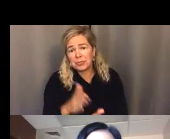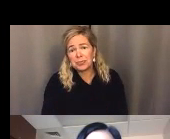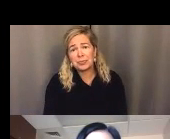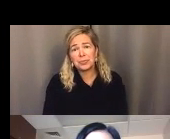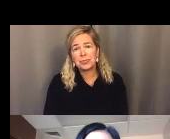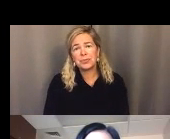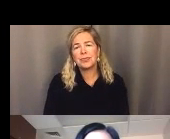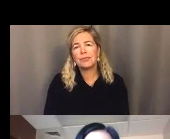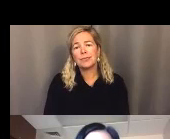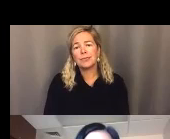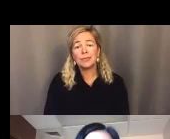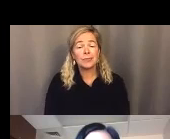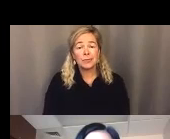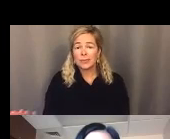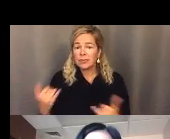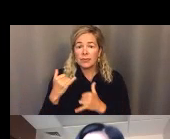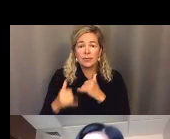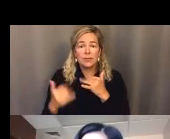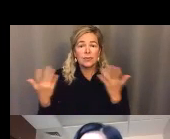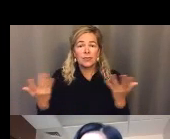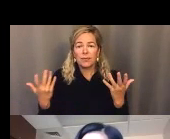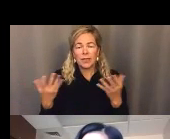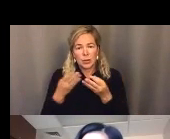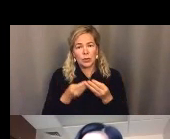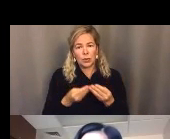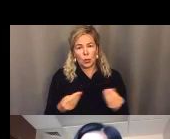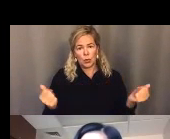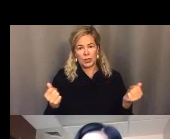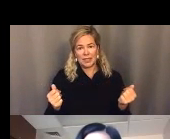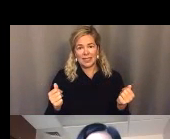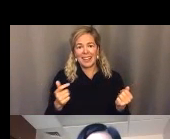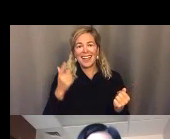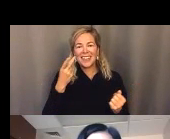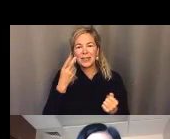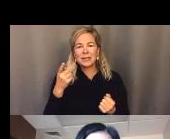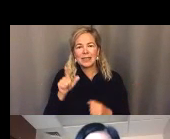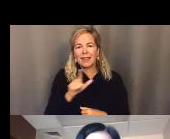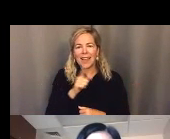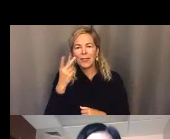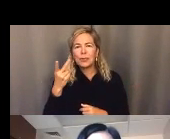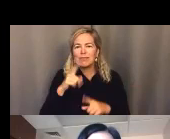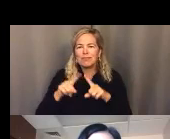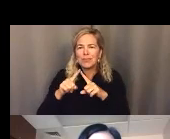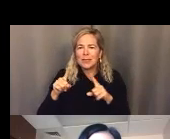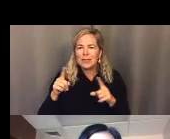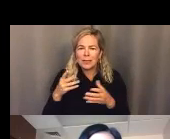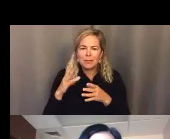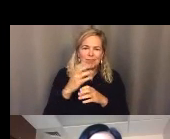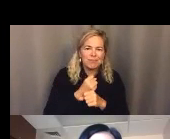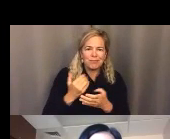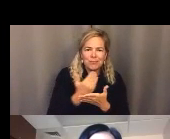So in closing, just to talk a little bit about solutions. So on the left are the things that we're using to gather information. And on the